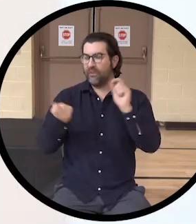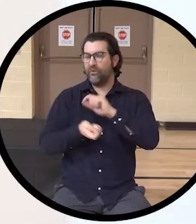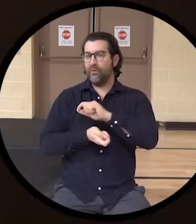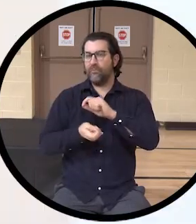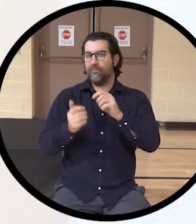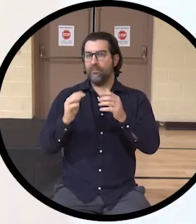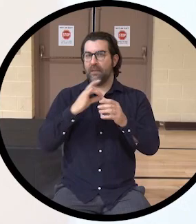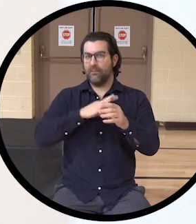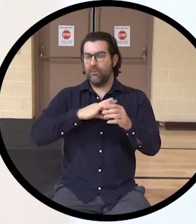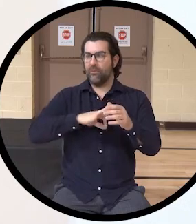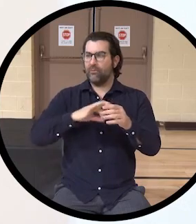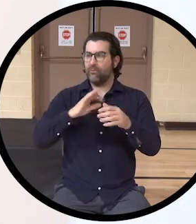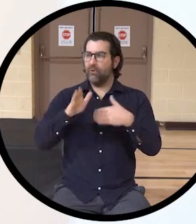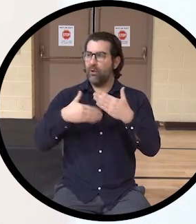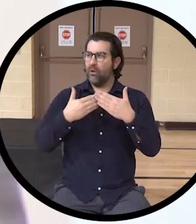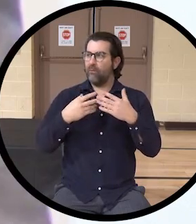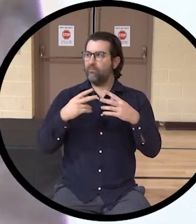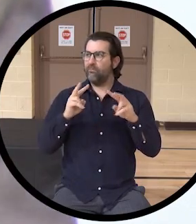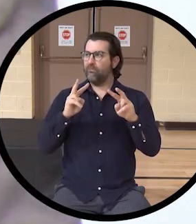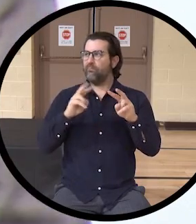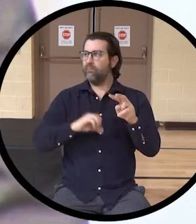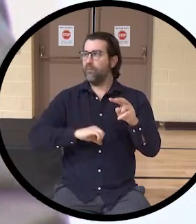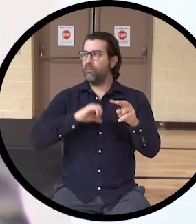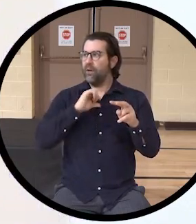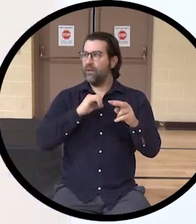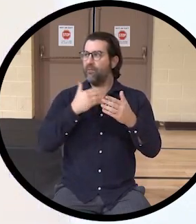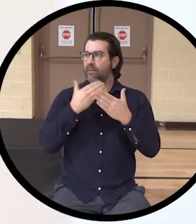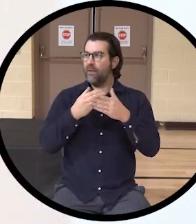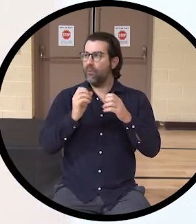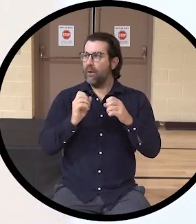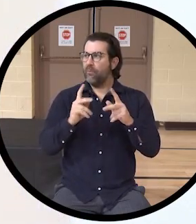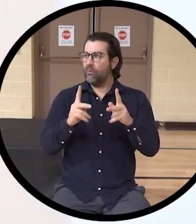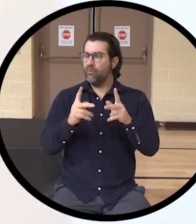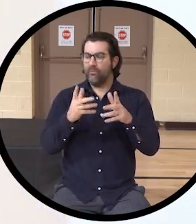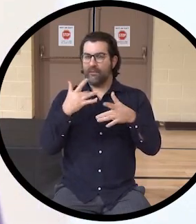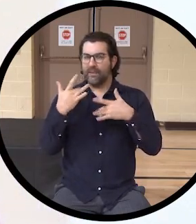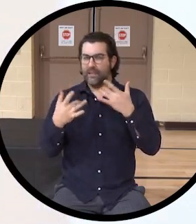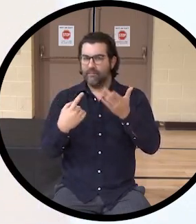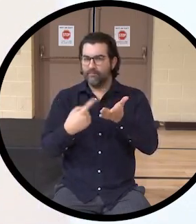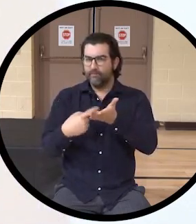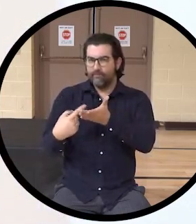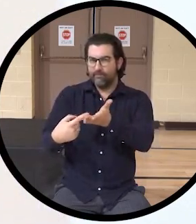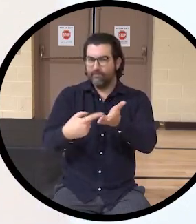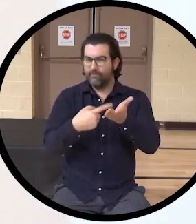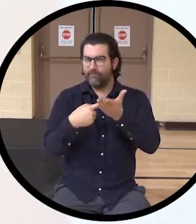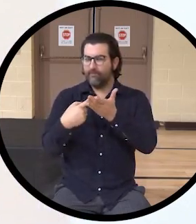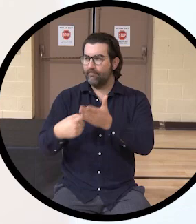into a place we can all be proud of. So thanks so much for the opportunity, and look forward to a rich discussion tonight.